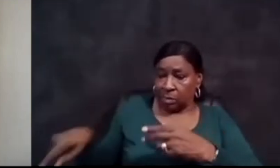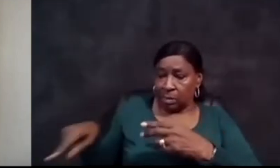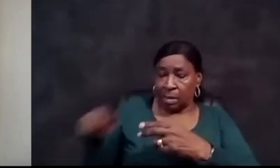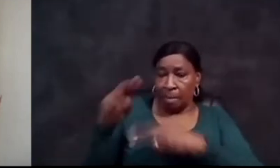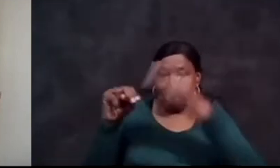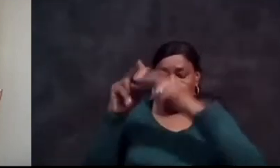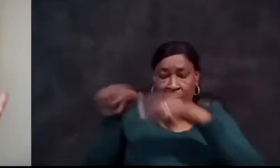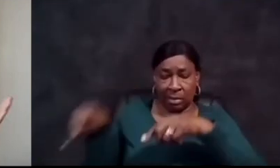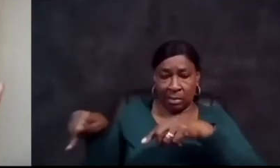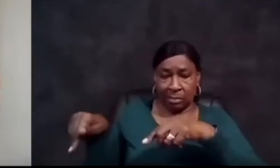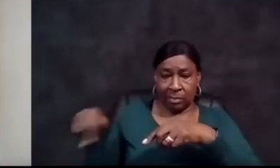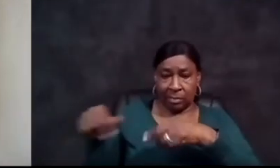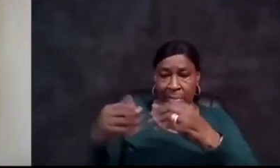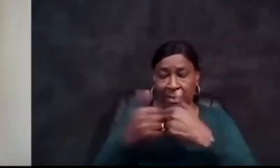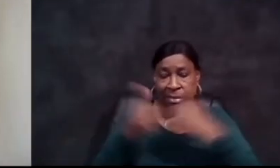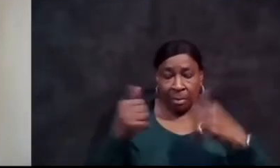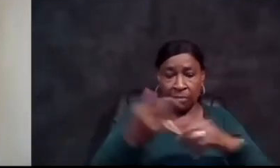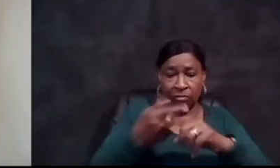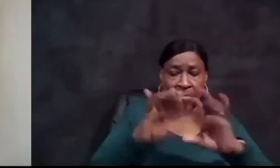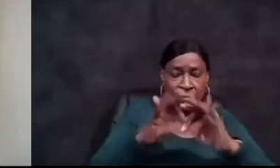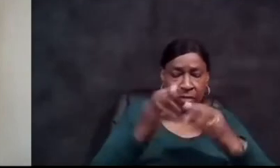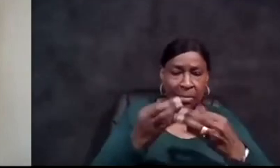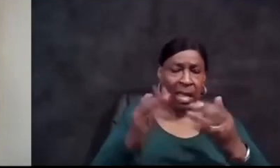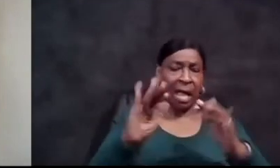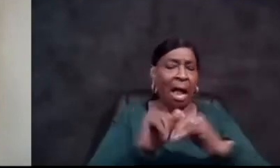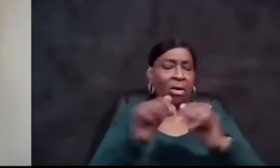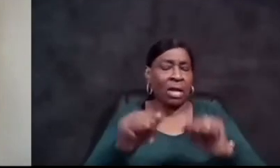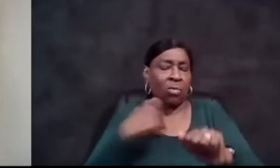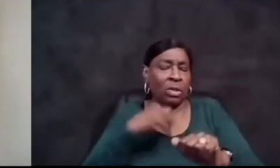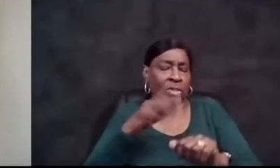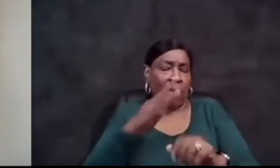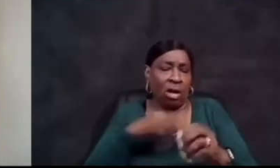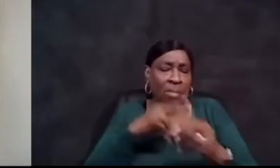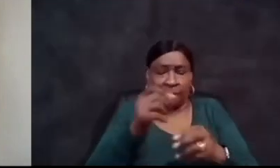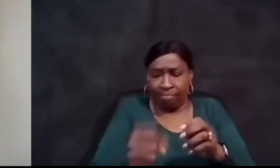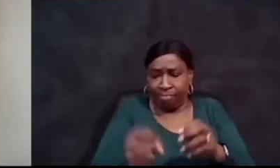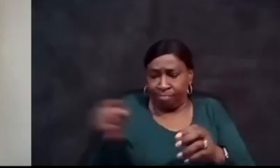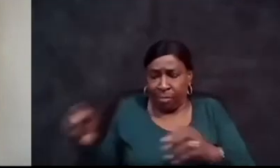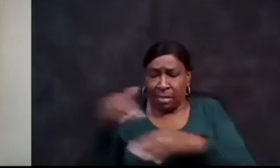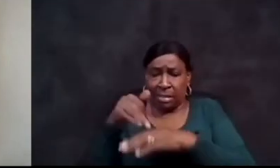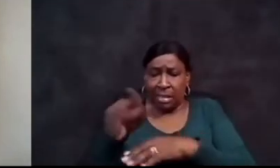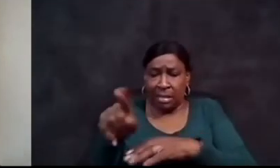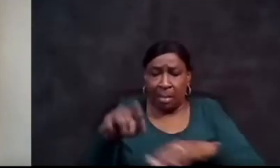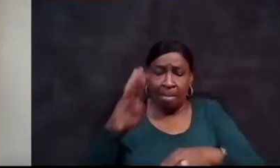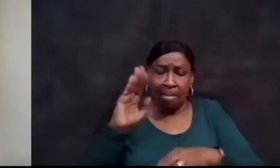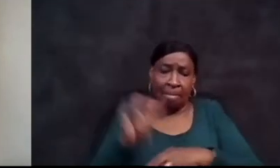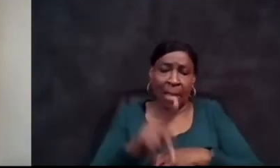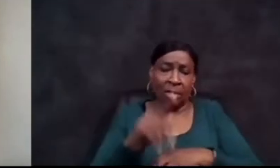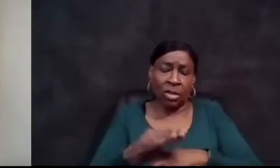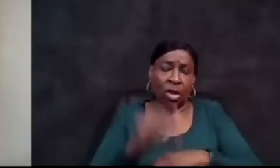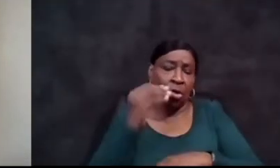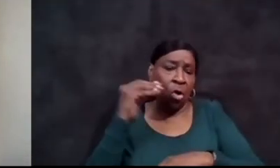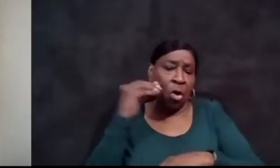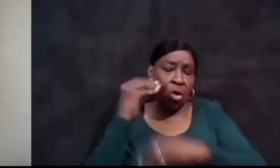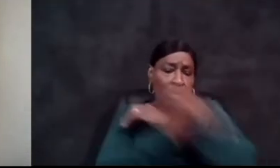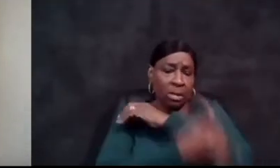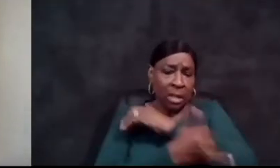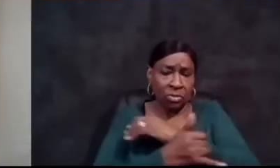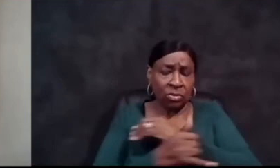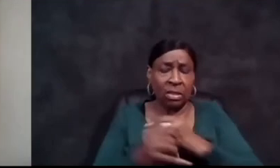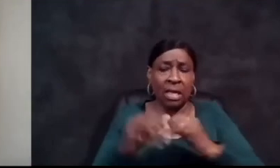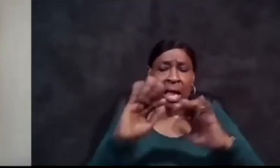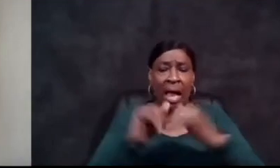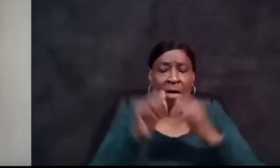asking, how can we talk about deportation in Black Lives Matter? That's not what I'm asking. I'm asking, how can us as border scholars